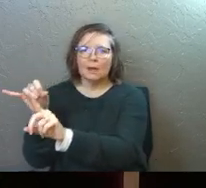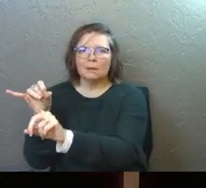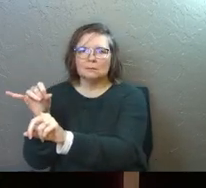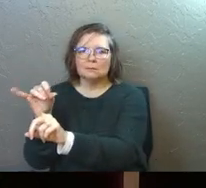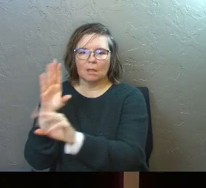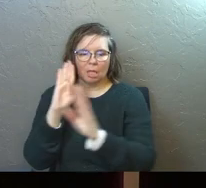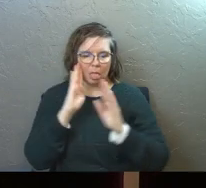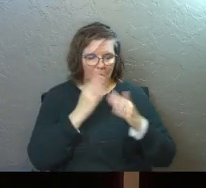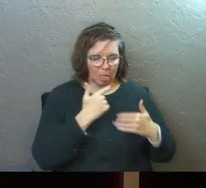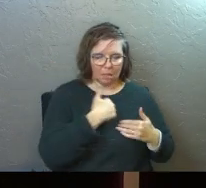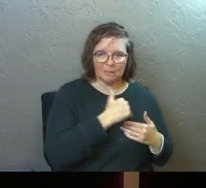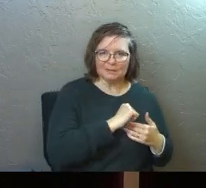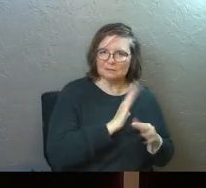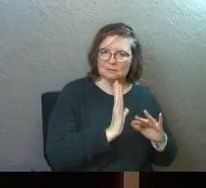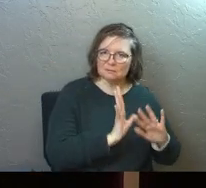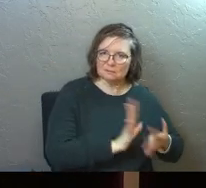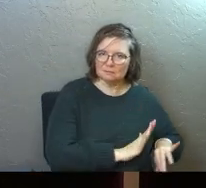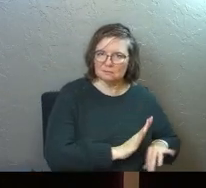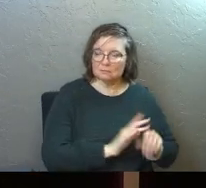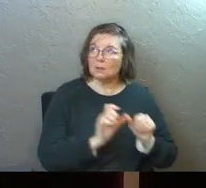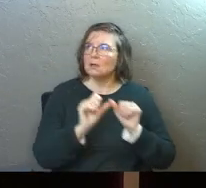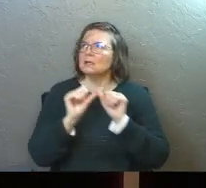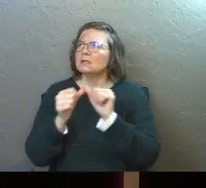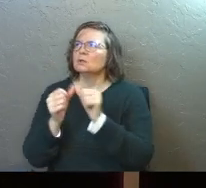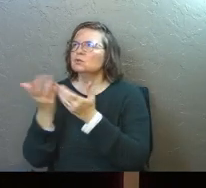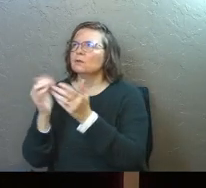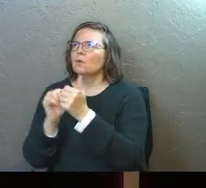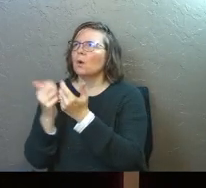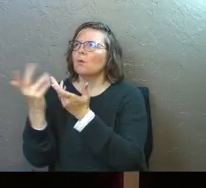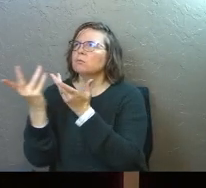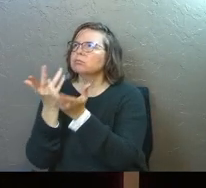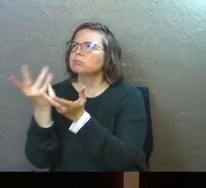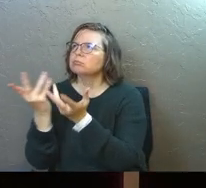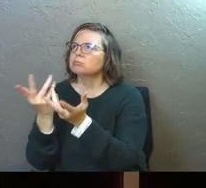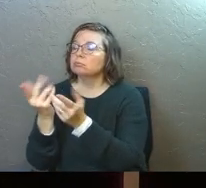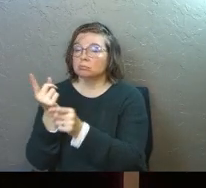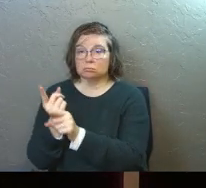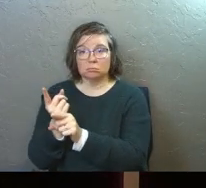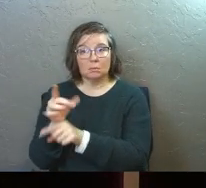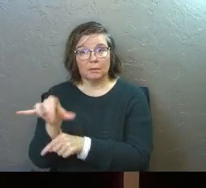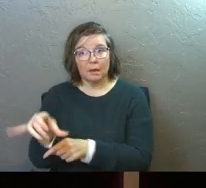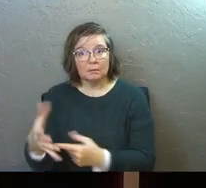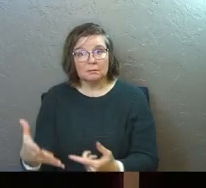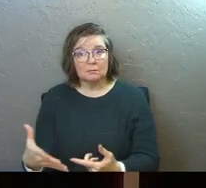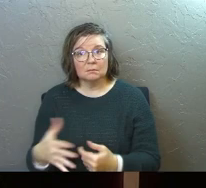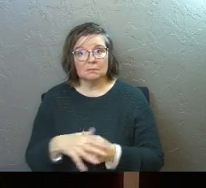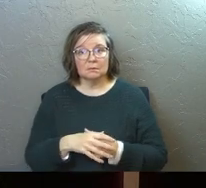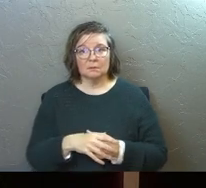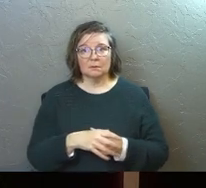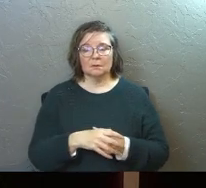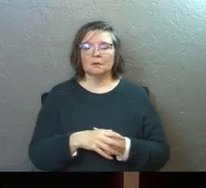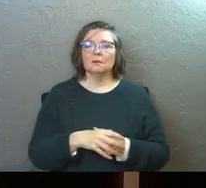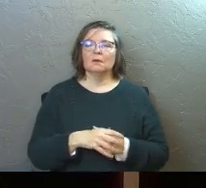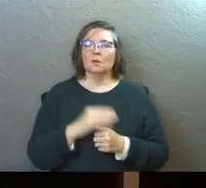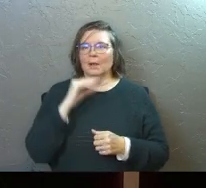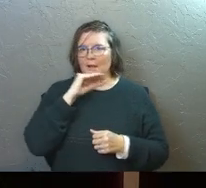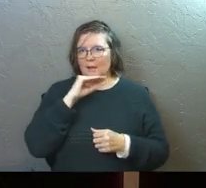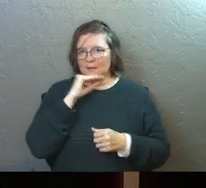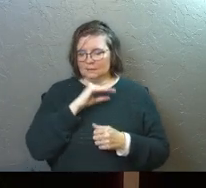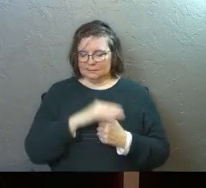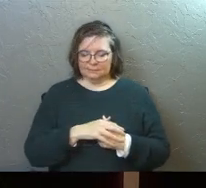enough. How can I continue to serve you, my King, instead? Right? So those are our